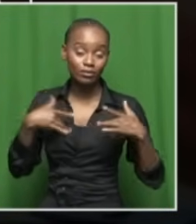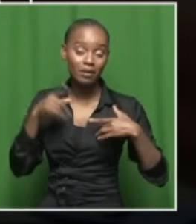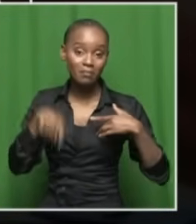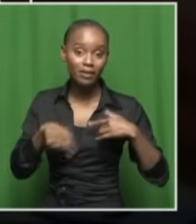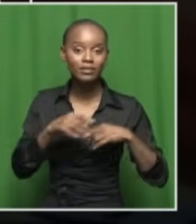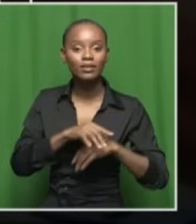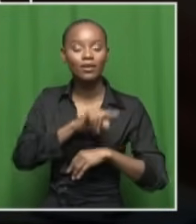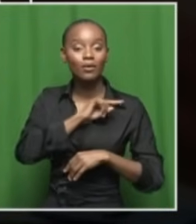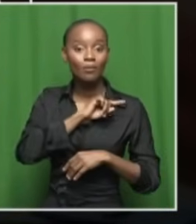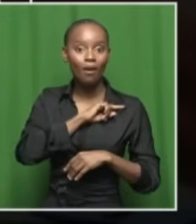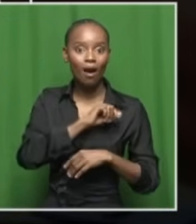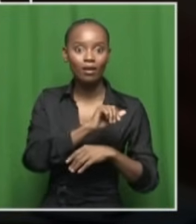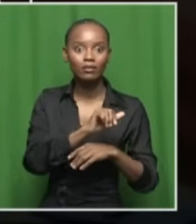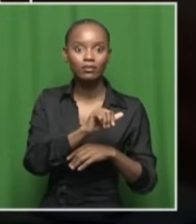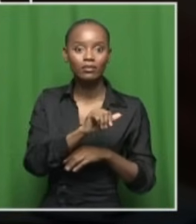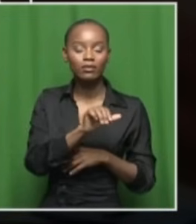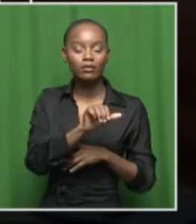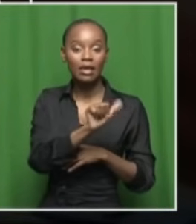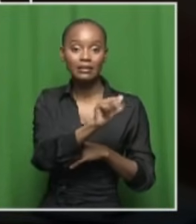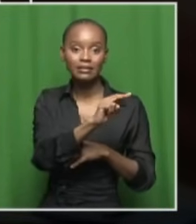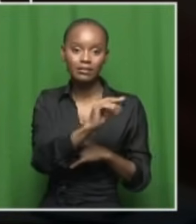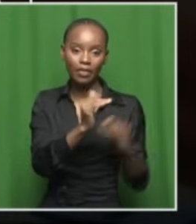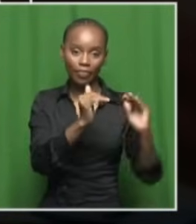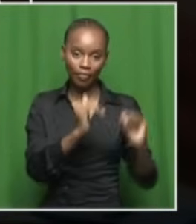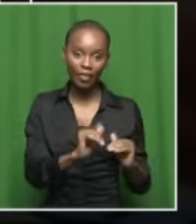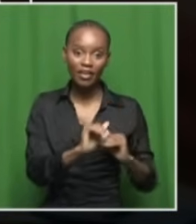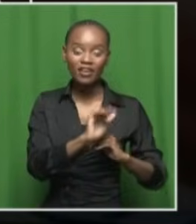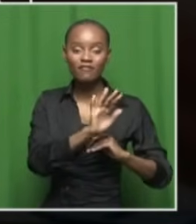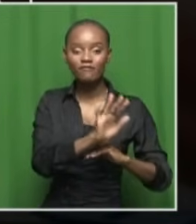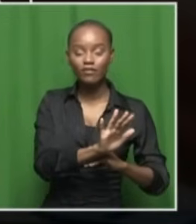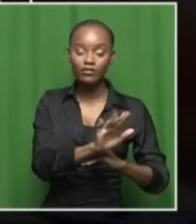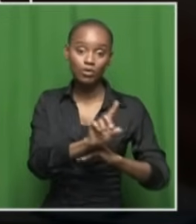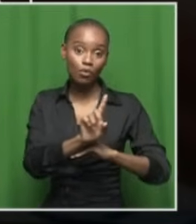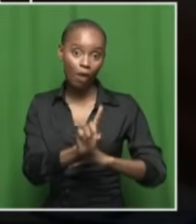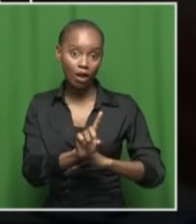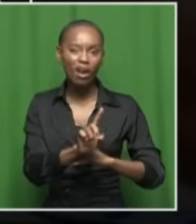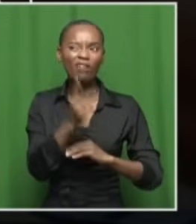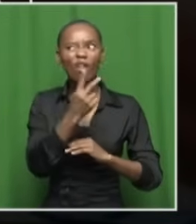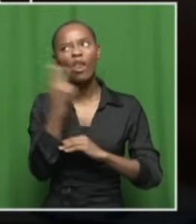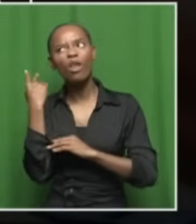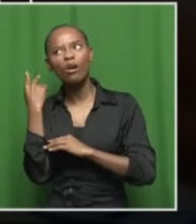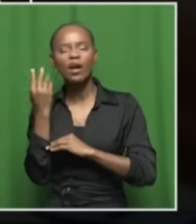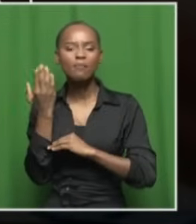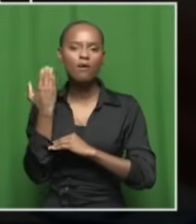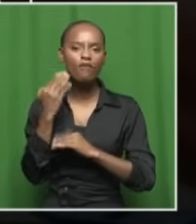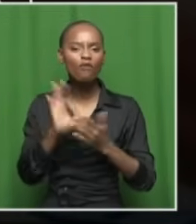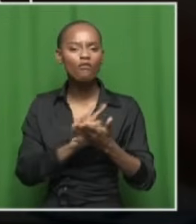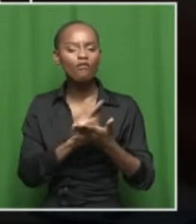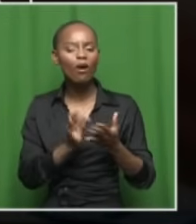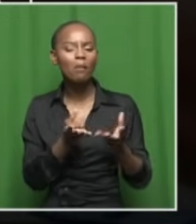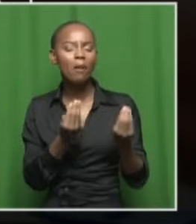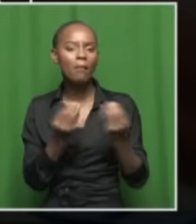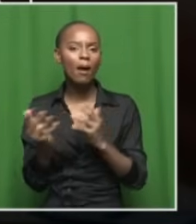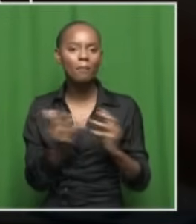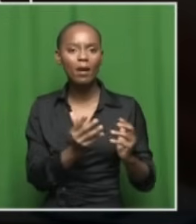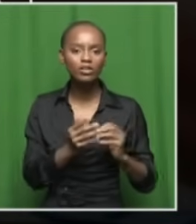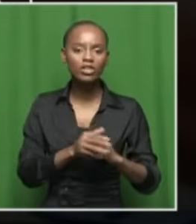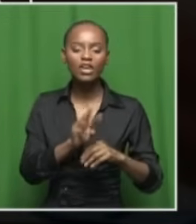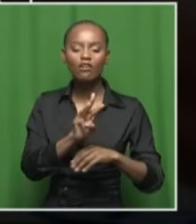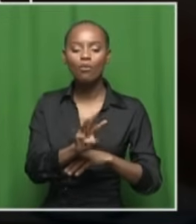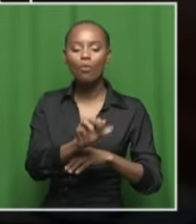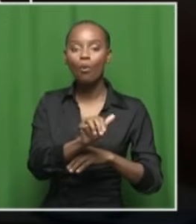51 here now. But if you look back in terms of how they've performed in this very ward, Ward 4, over the